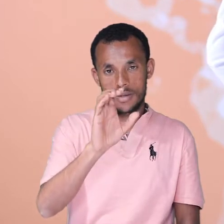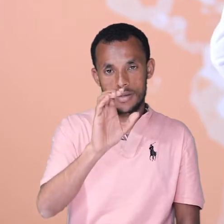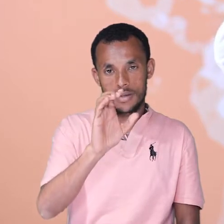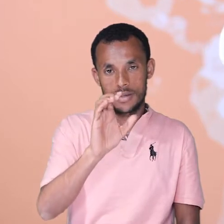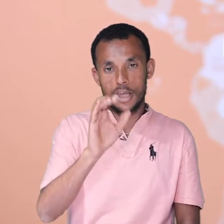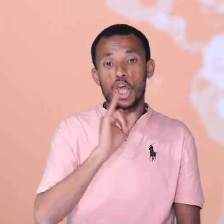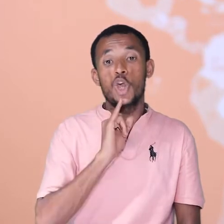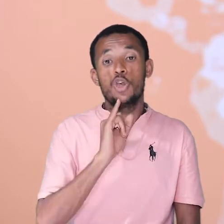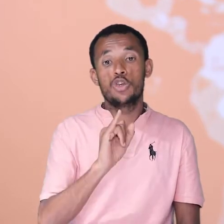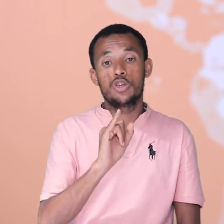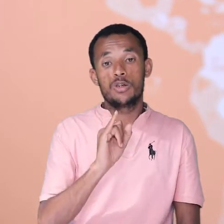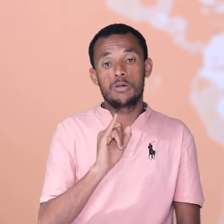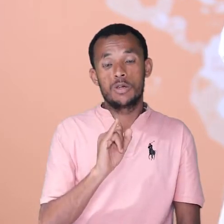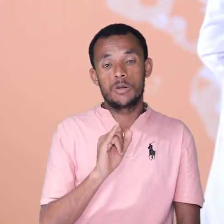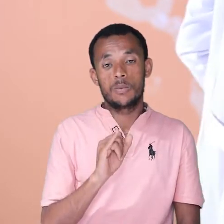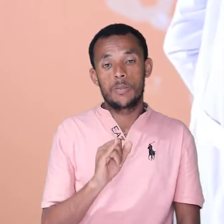is